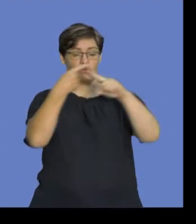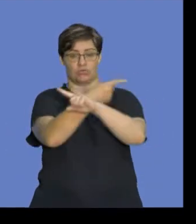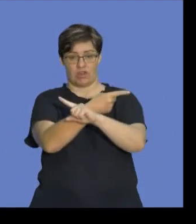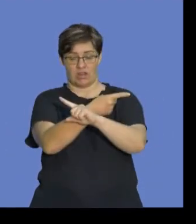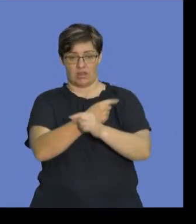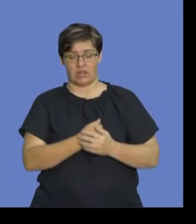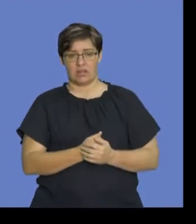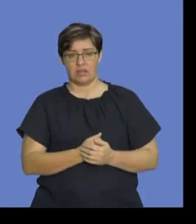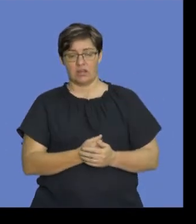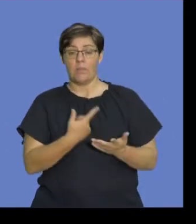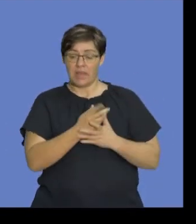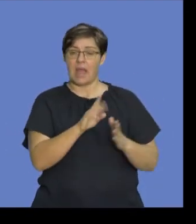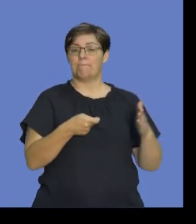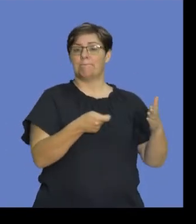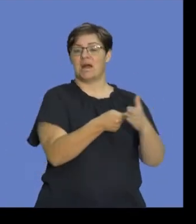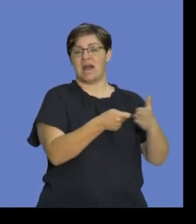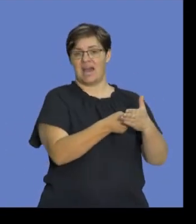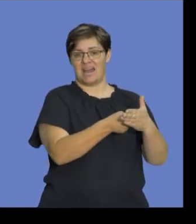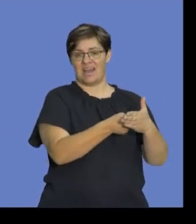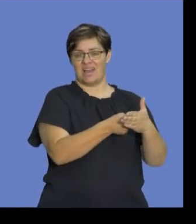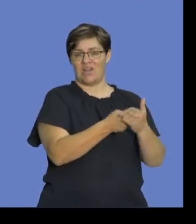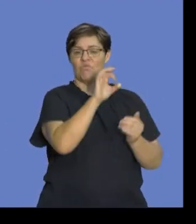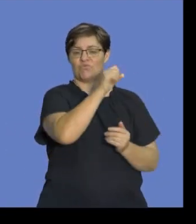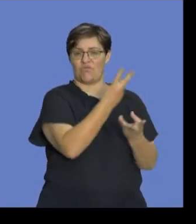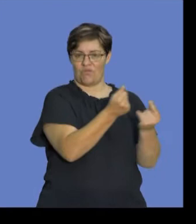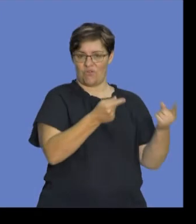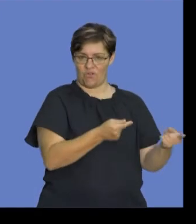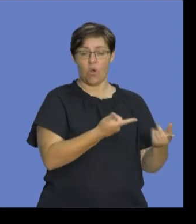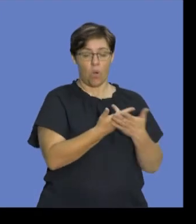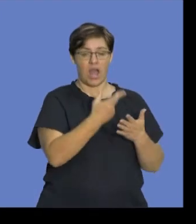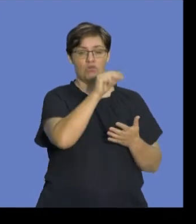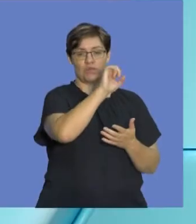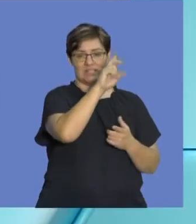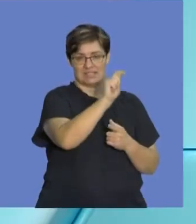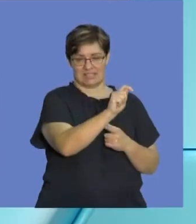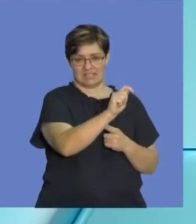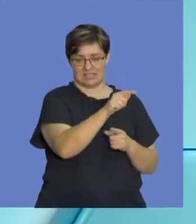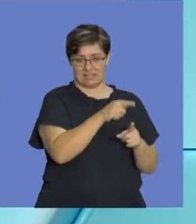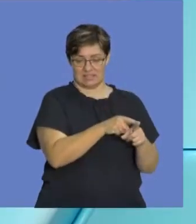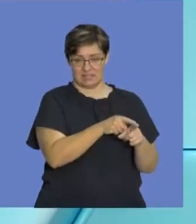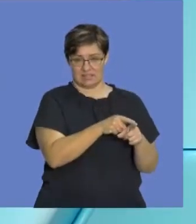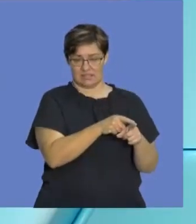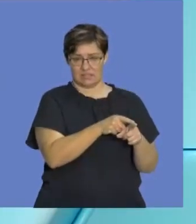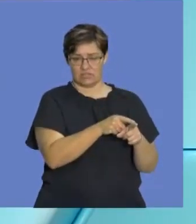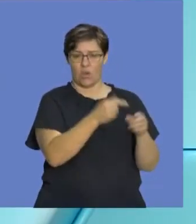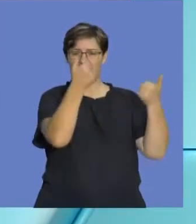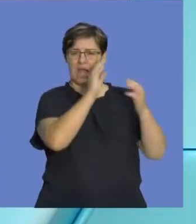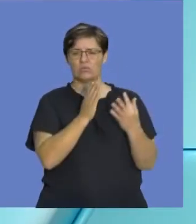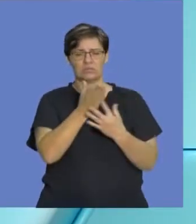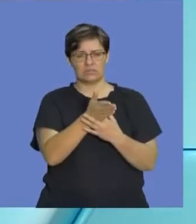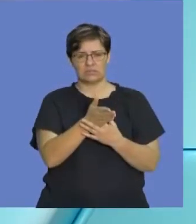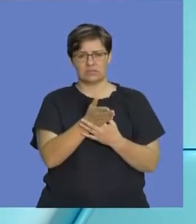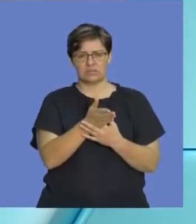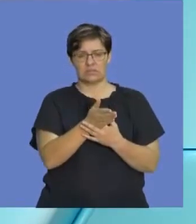obviously I had purchased raw materials on credit. Let's look at the accounting entry.